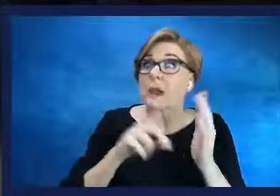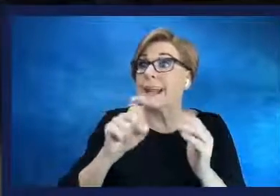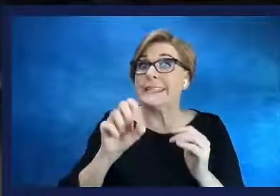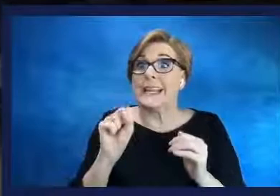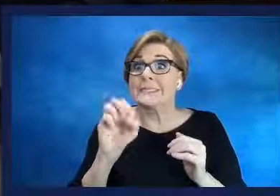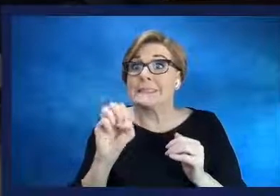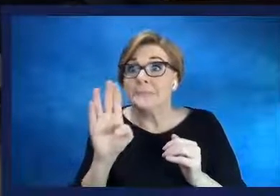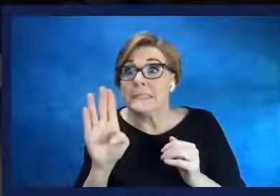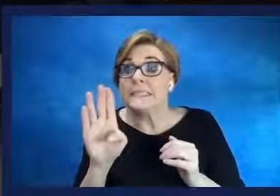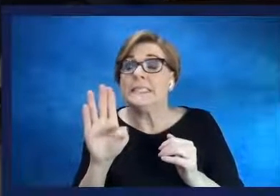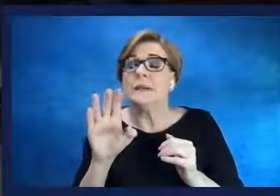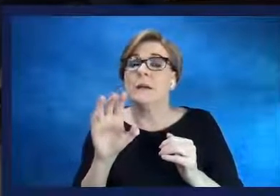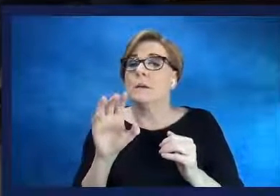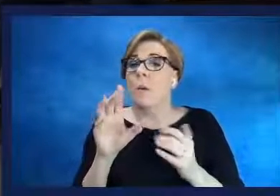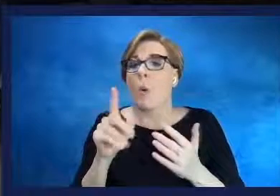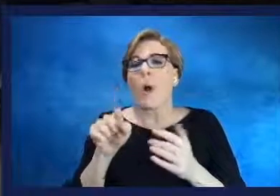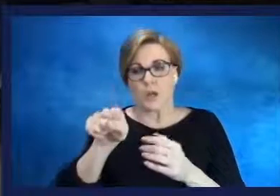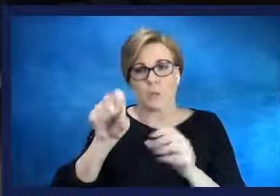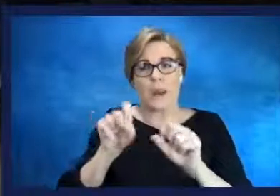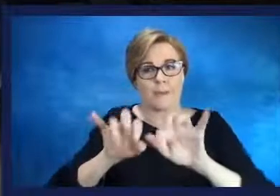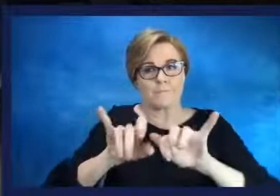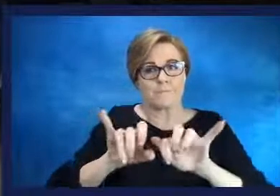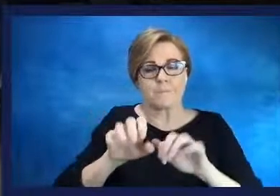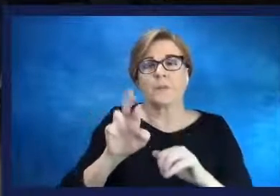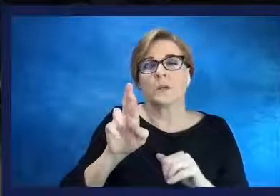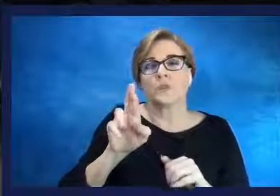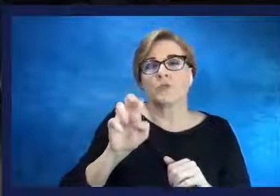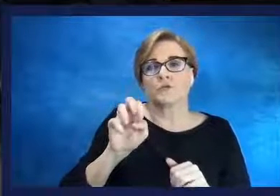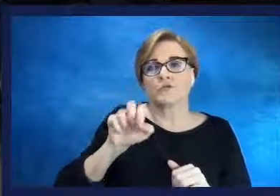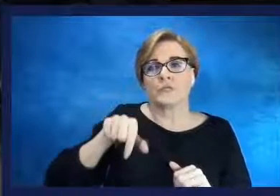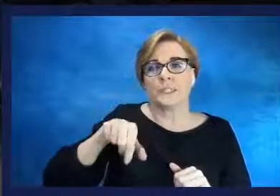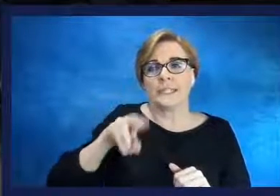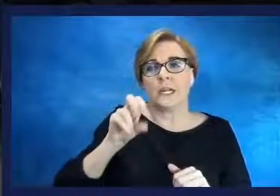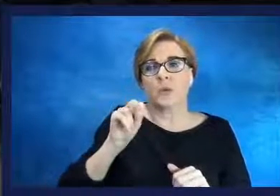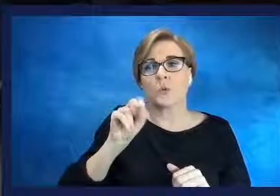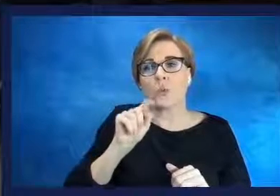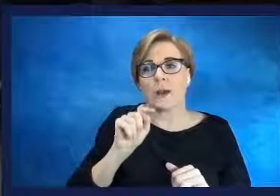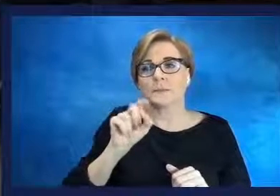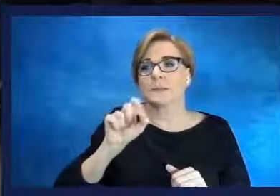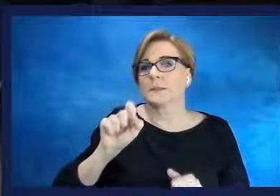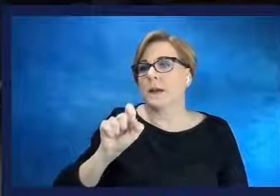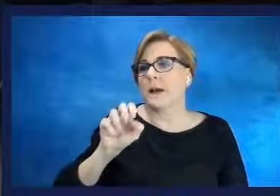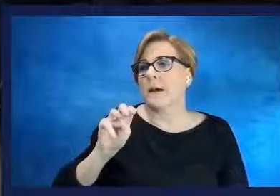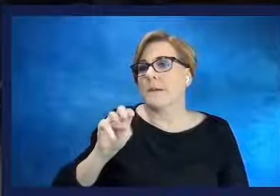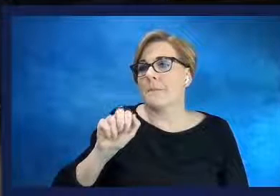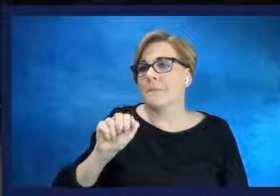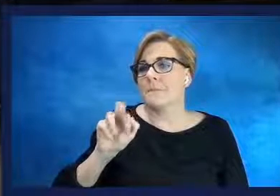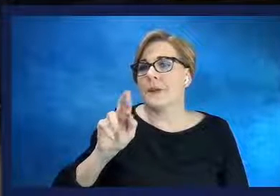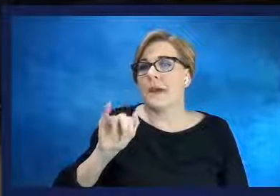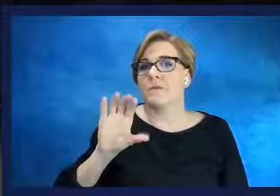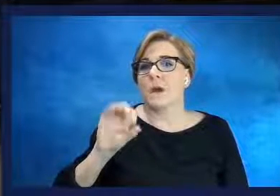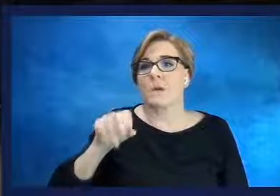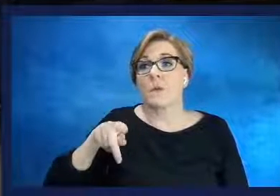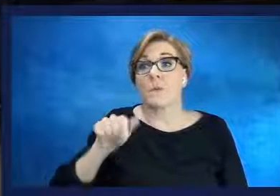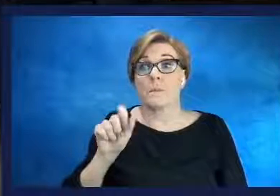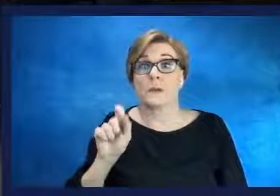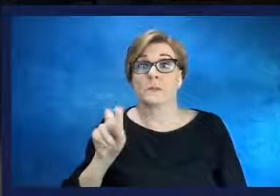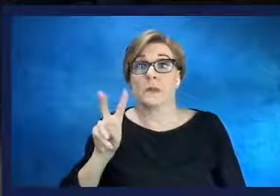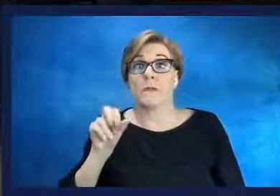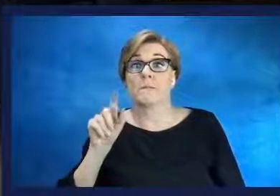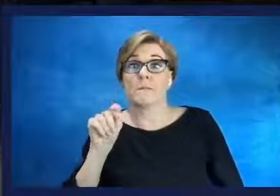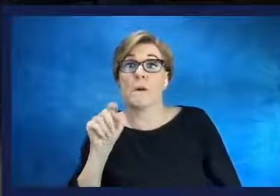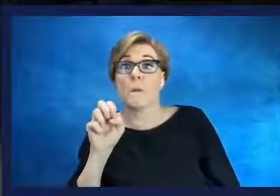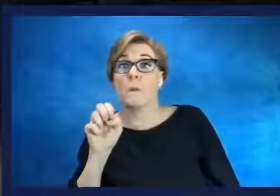through request.maricopa.vote, where it's ballot request driven, and you can ask for regular or that accessible SEB